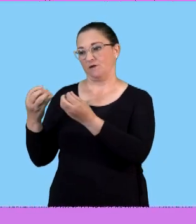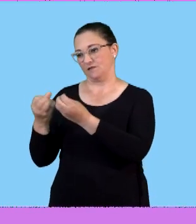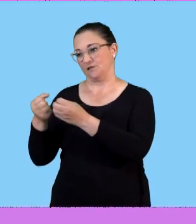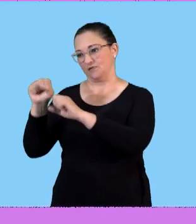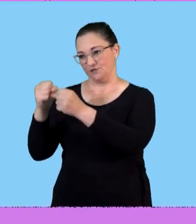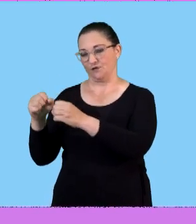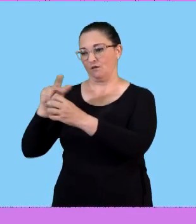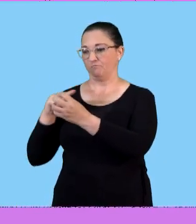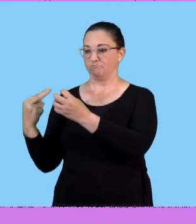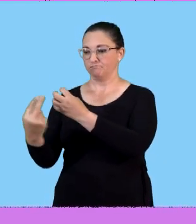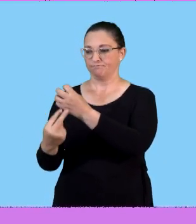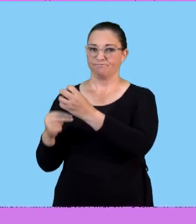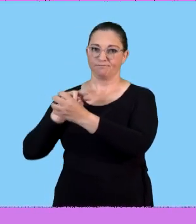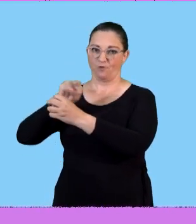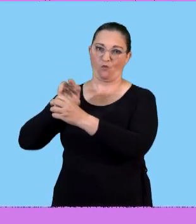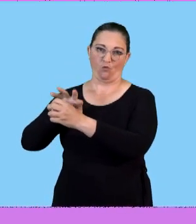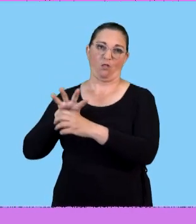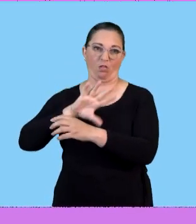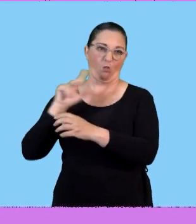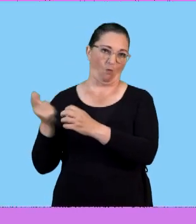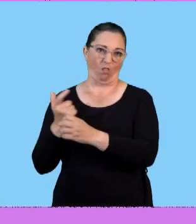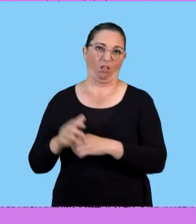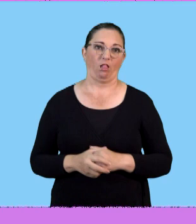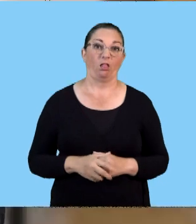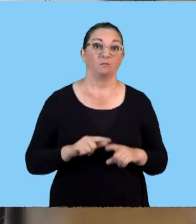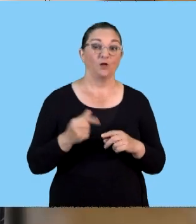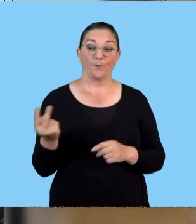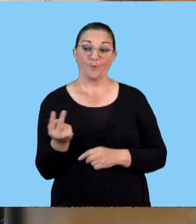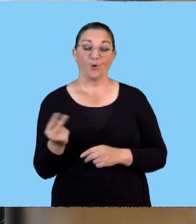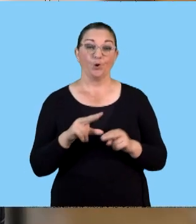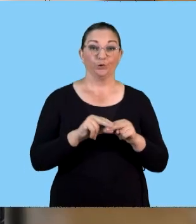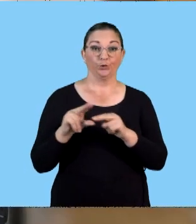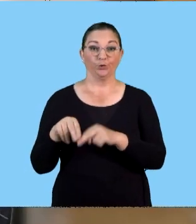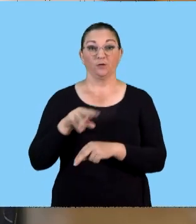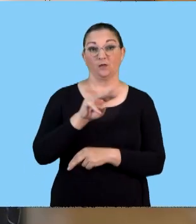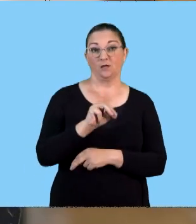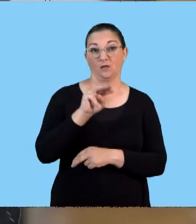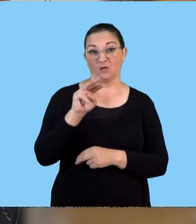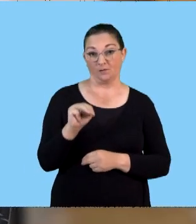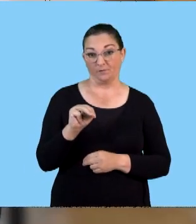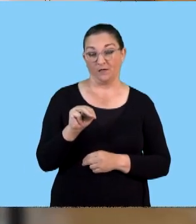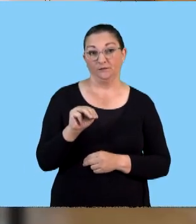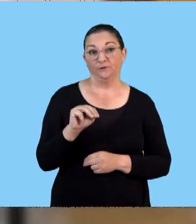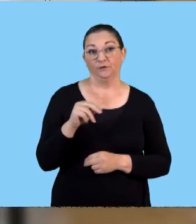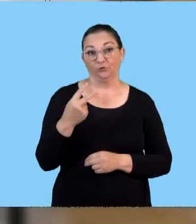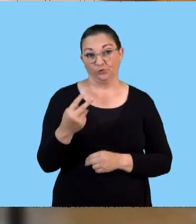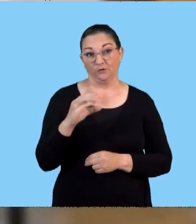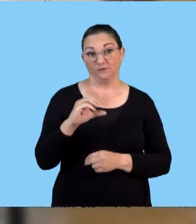surfaces of a 3-dimensional object. Okay, and the units for both is either millimeters